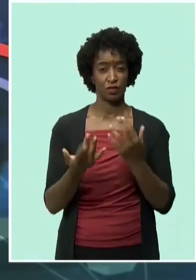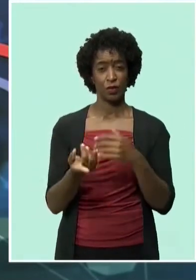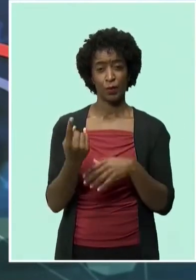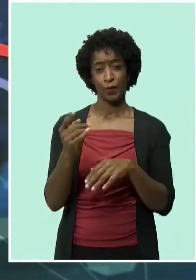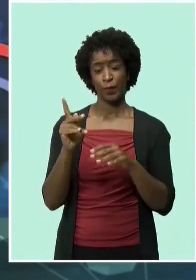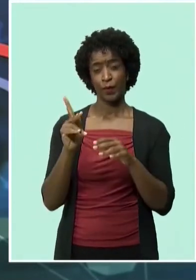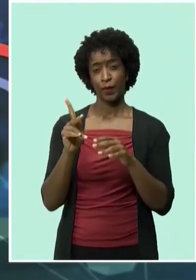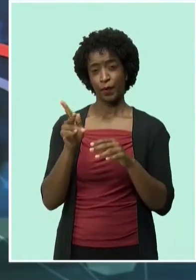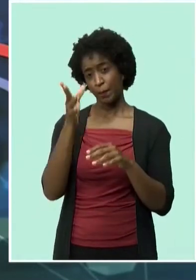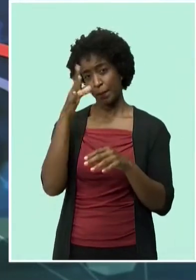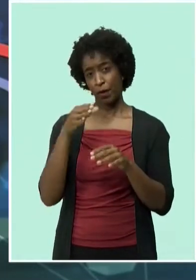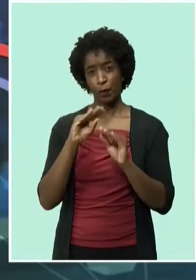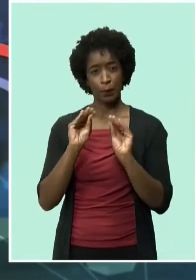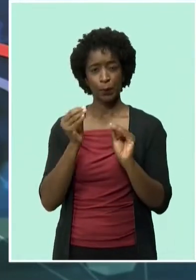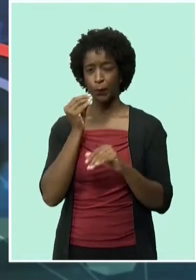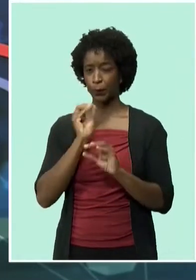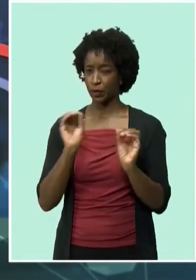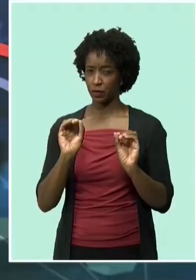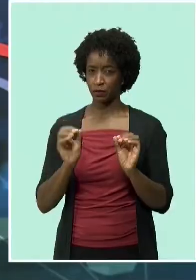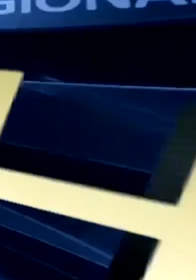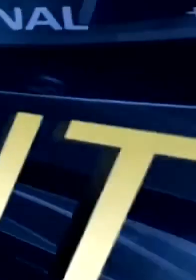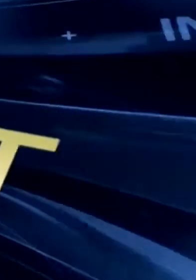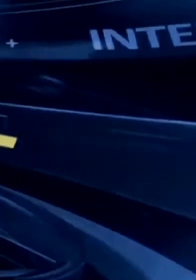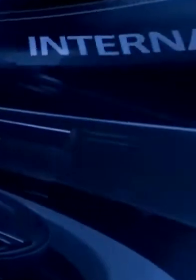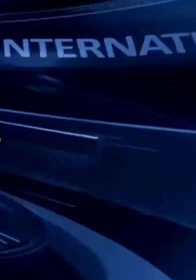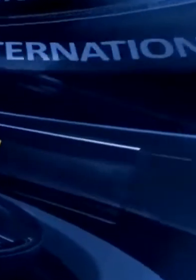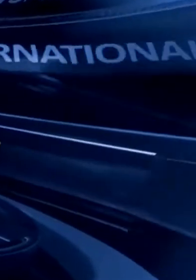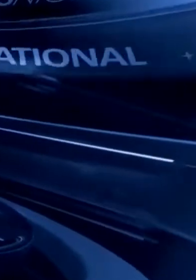man homeless.